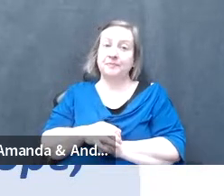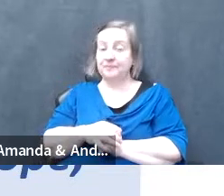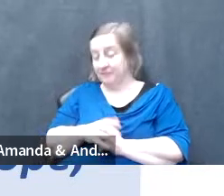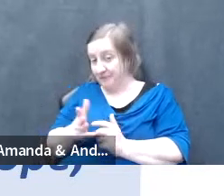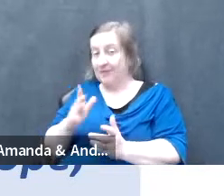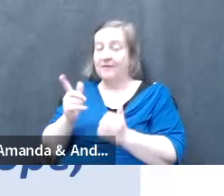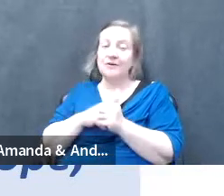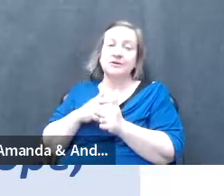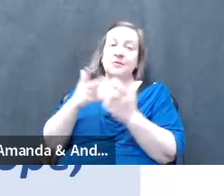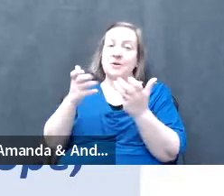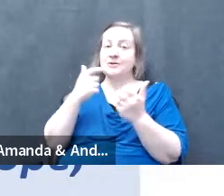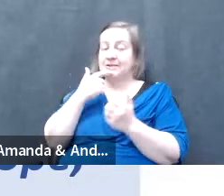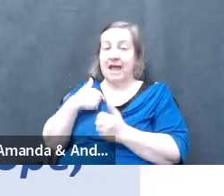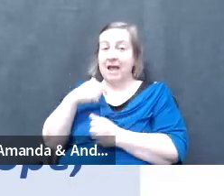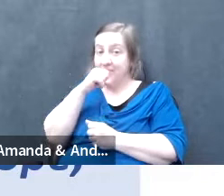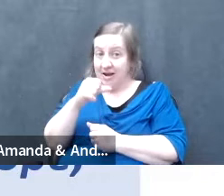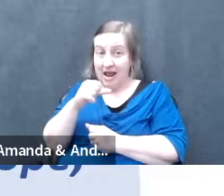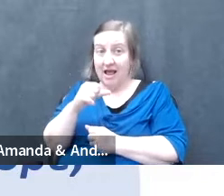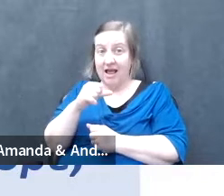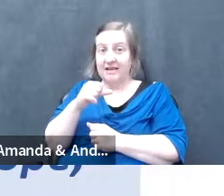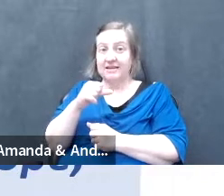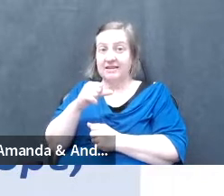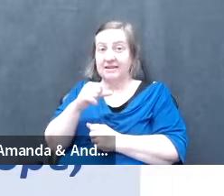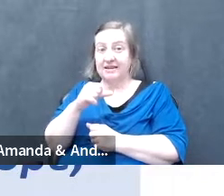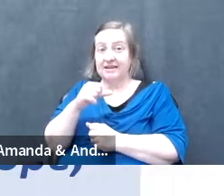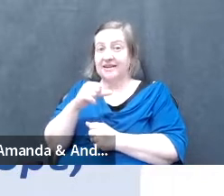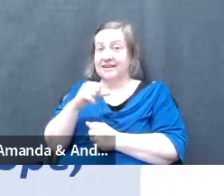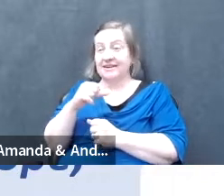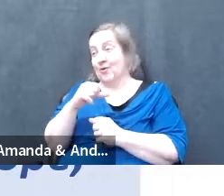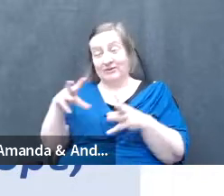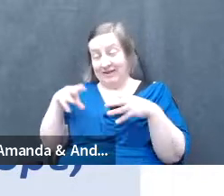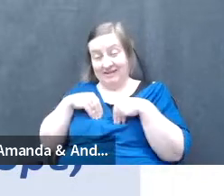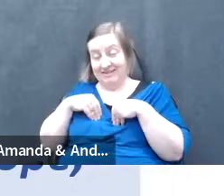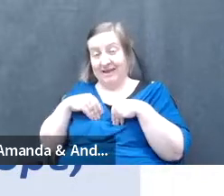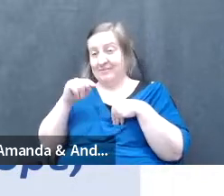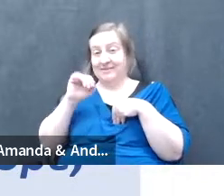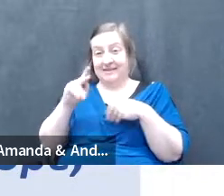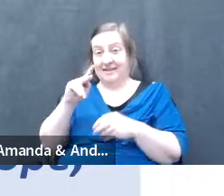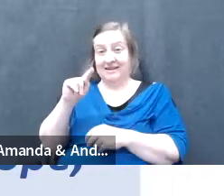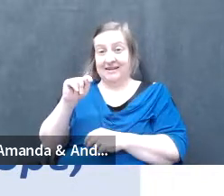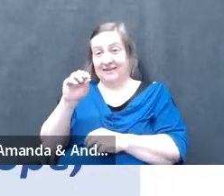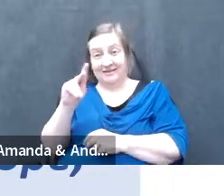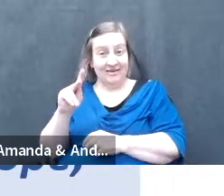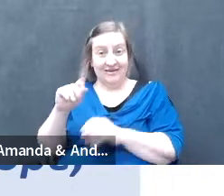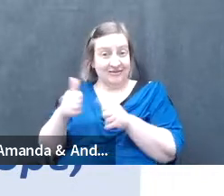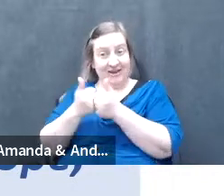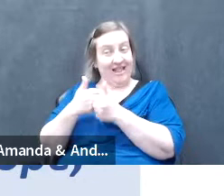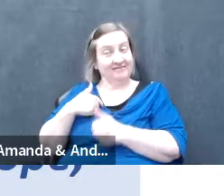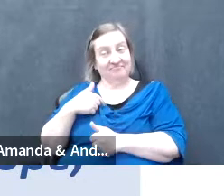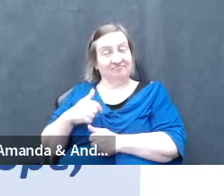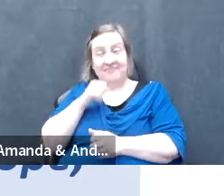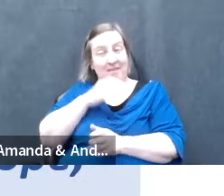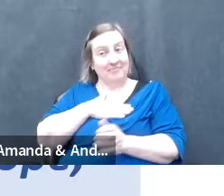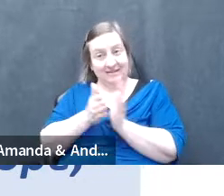Well, first, I just want to say I am not taking the senator up on her TikTok challenge. Not a skill set I have, but I love